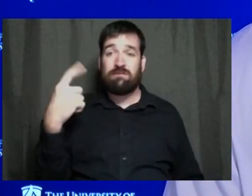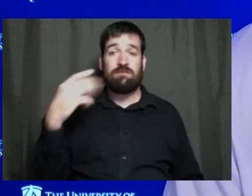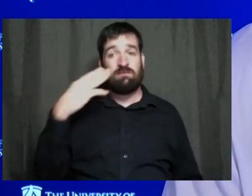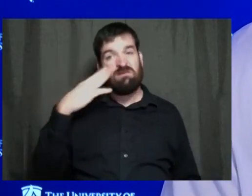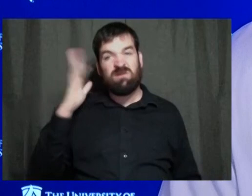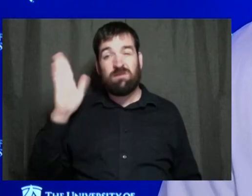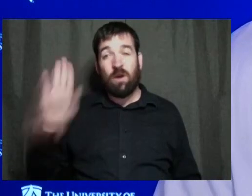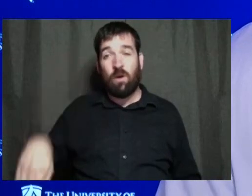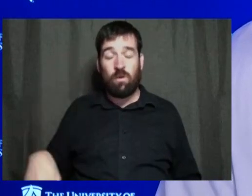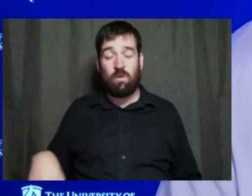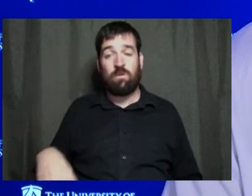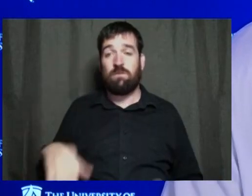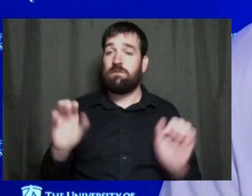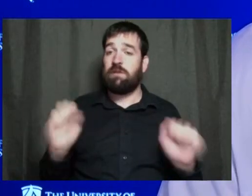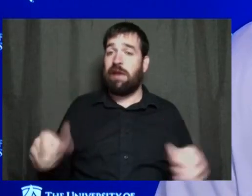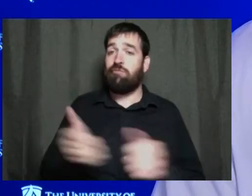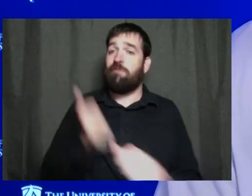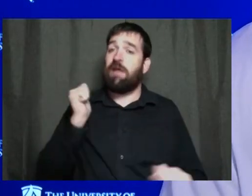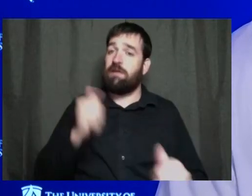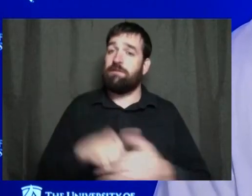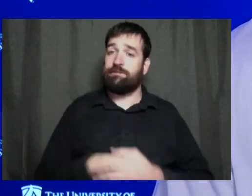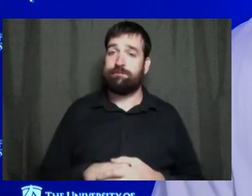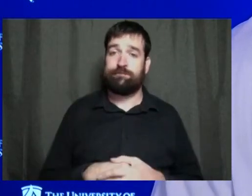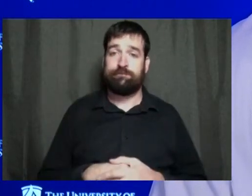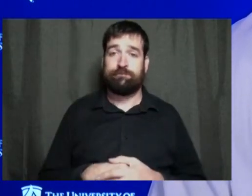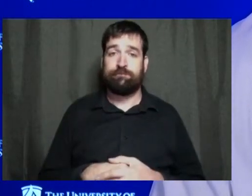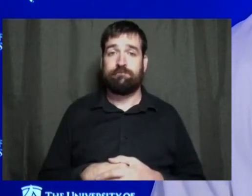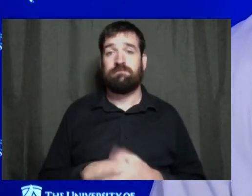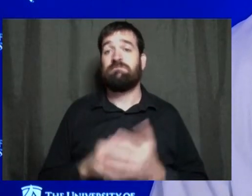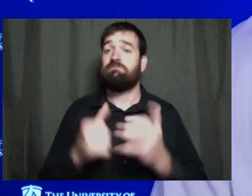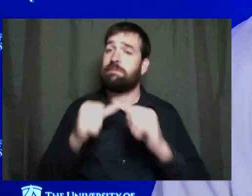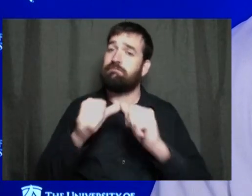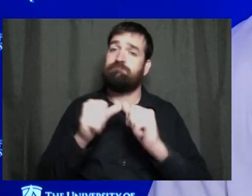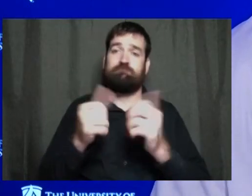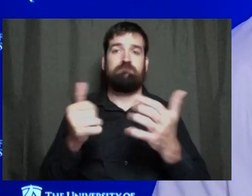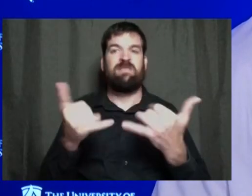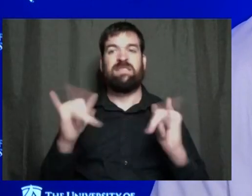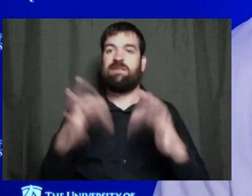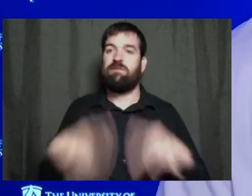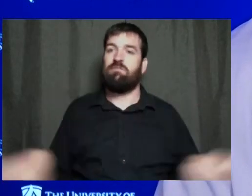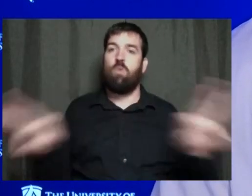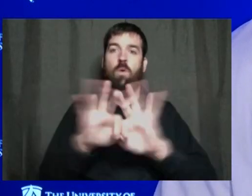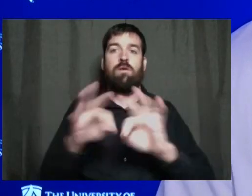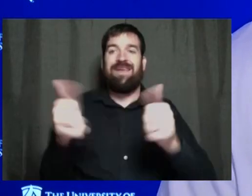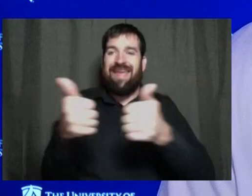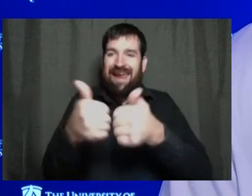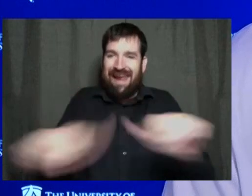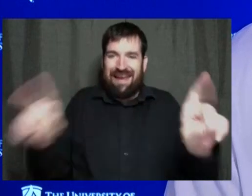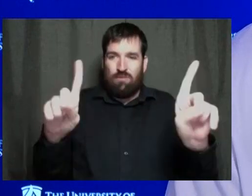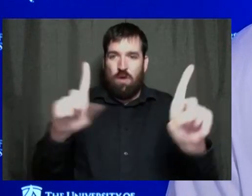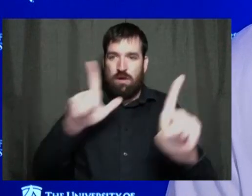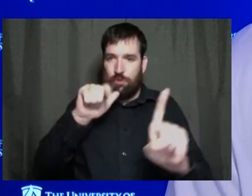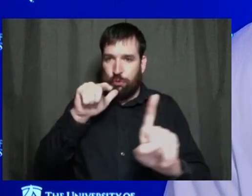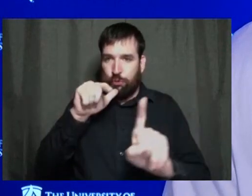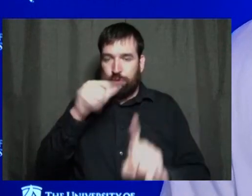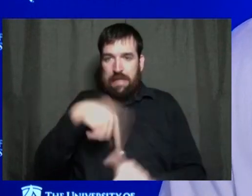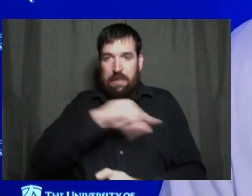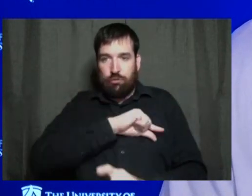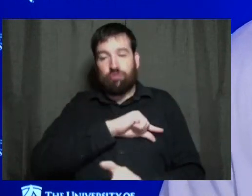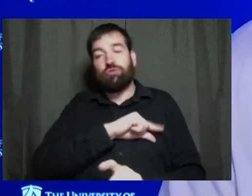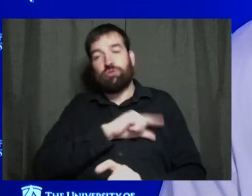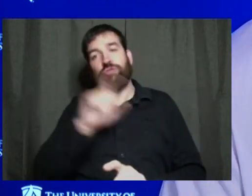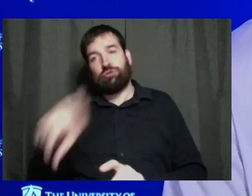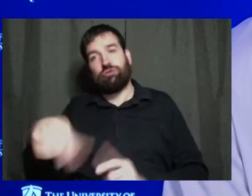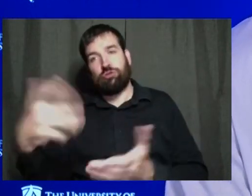much preventable, and so I think it continues to be important that we say anybody who is eligible should be getting the vaccine, especially if you are pregnant